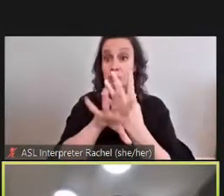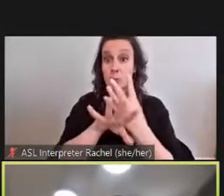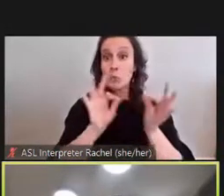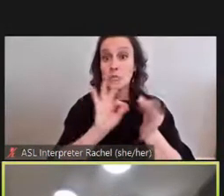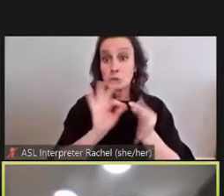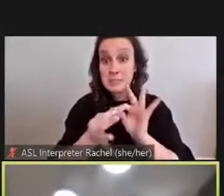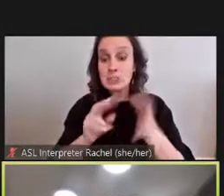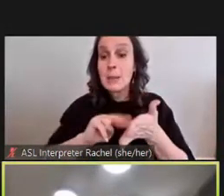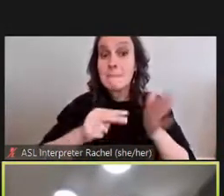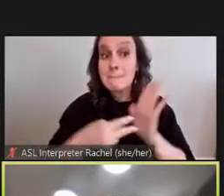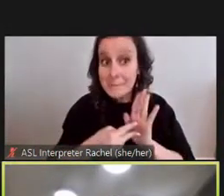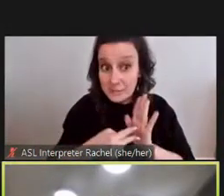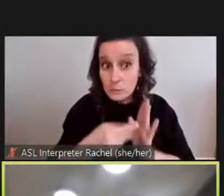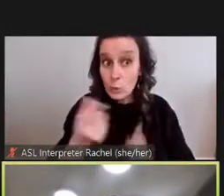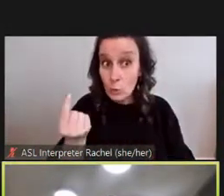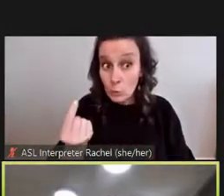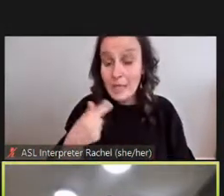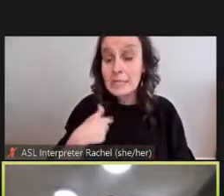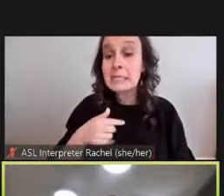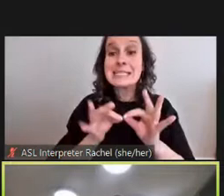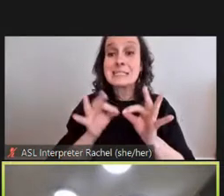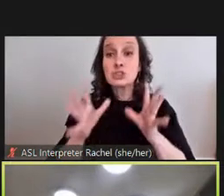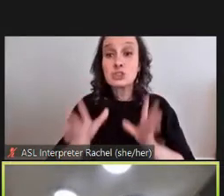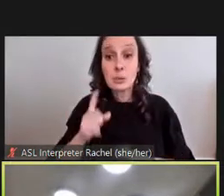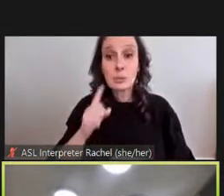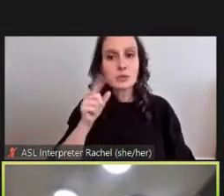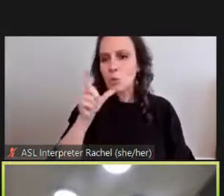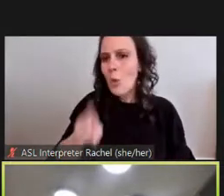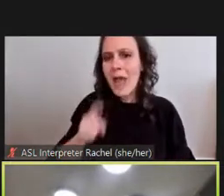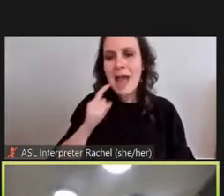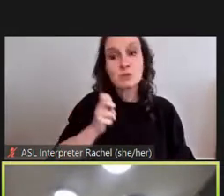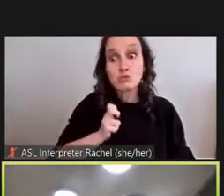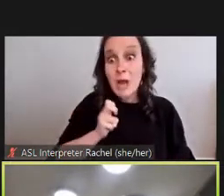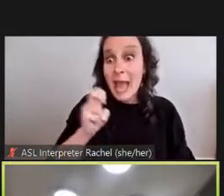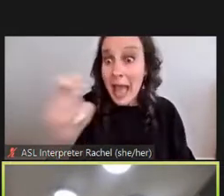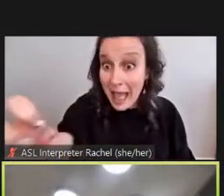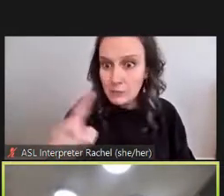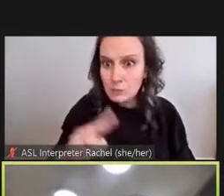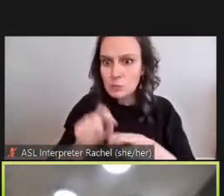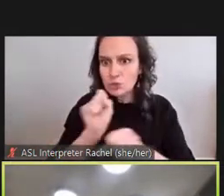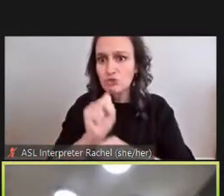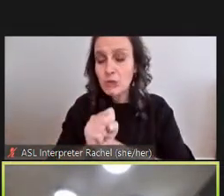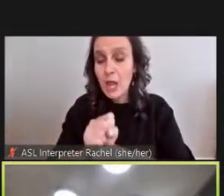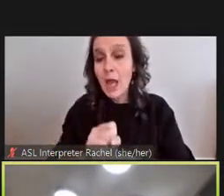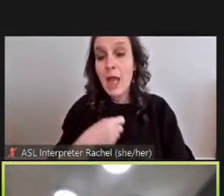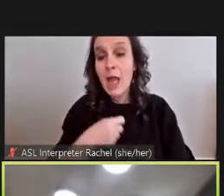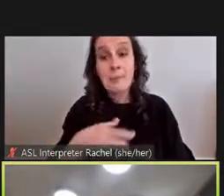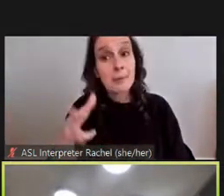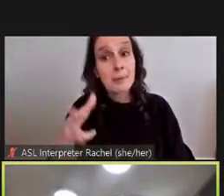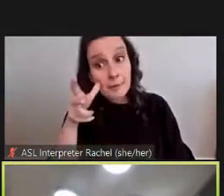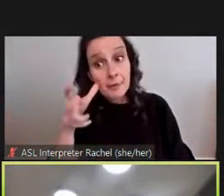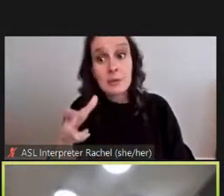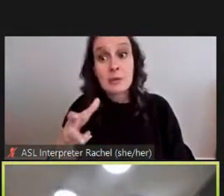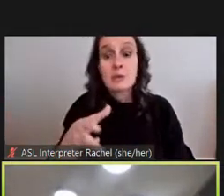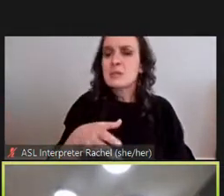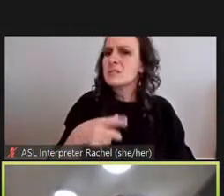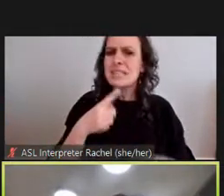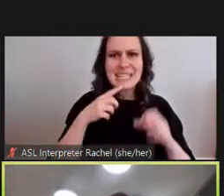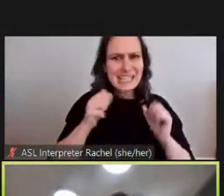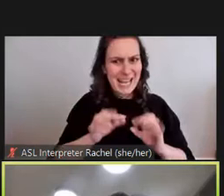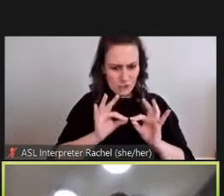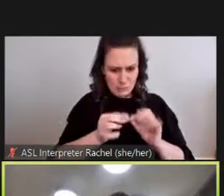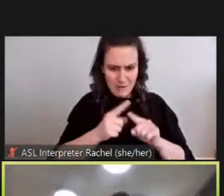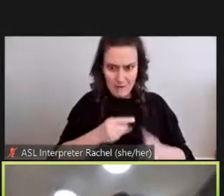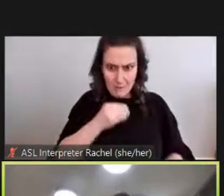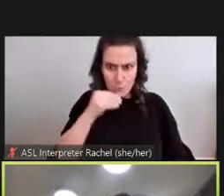which means that interpreters don't have to travel. They can interpret from home, which again